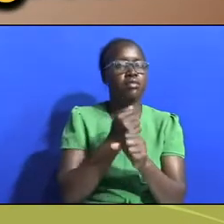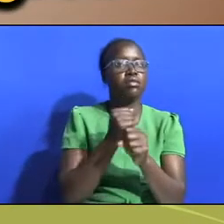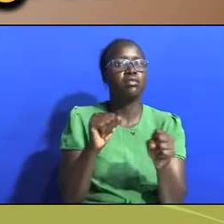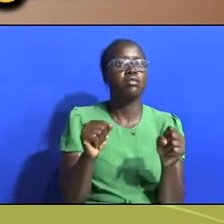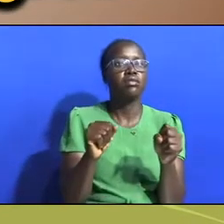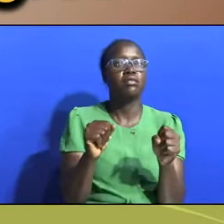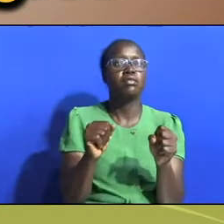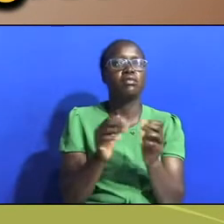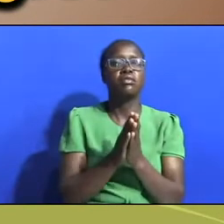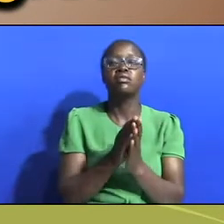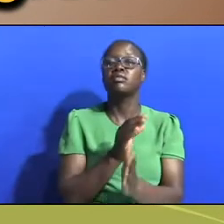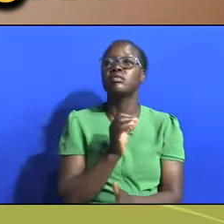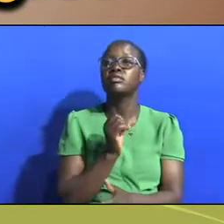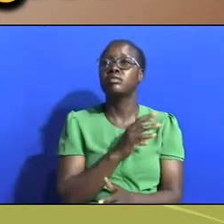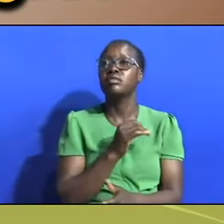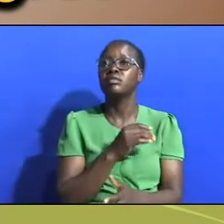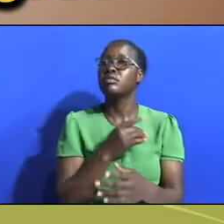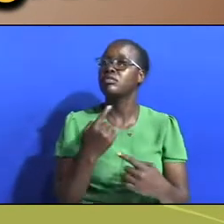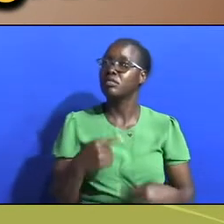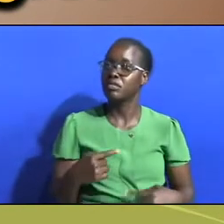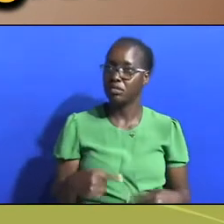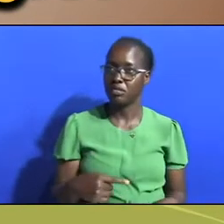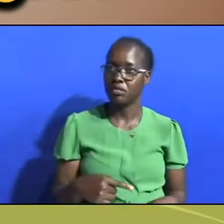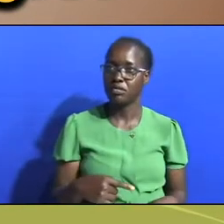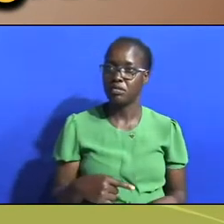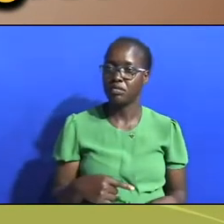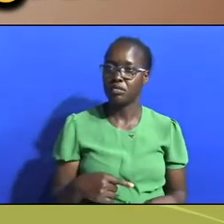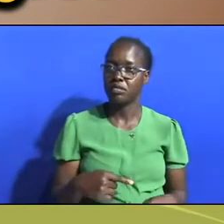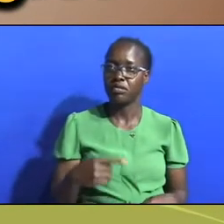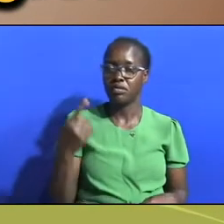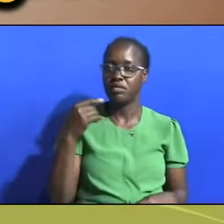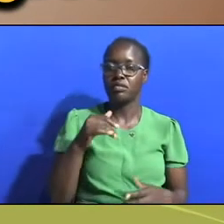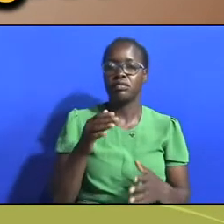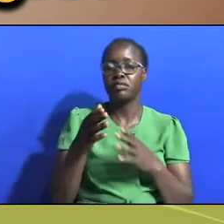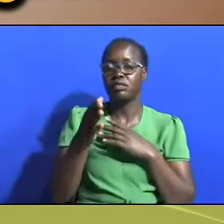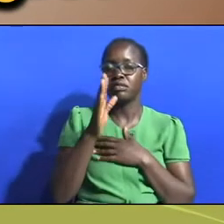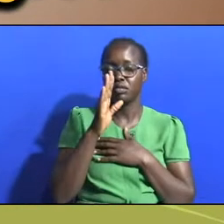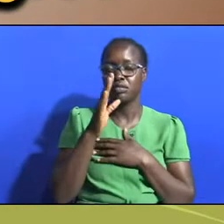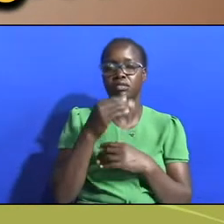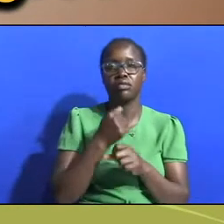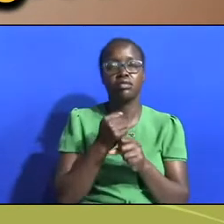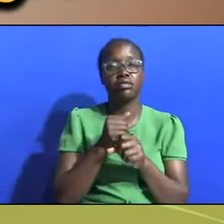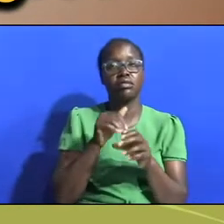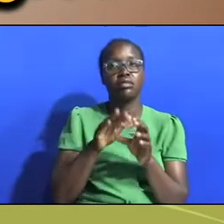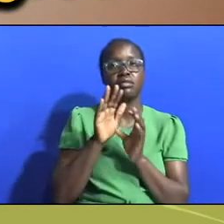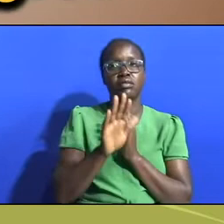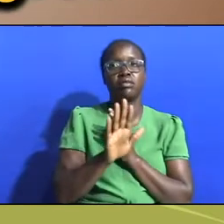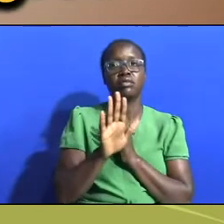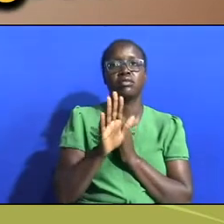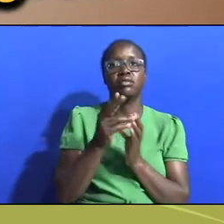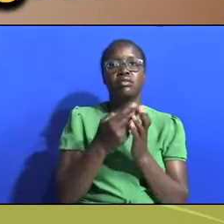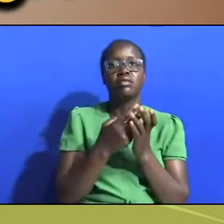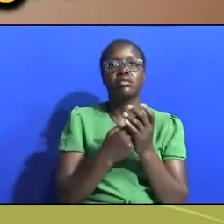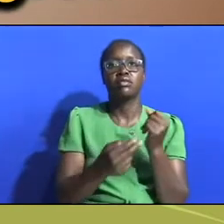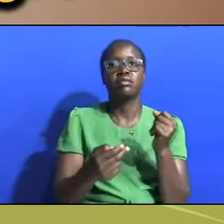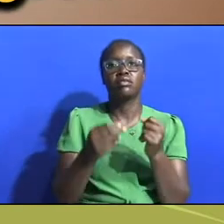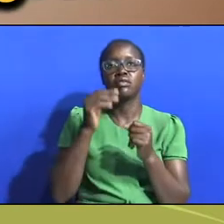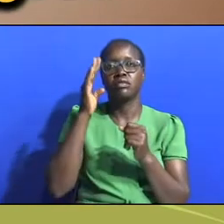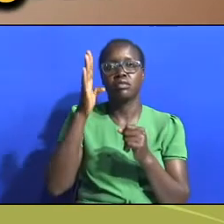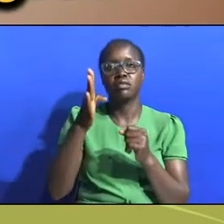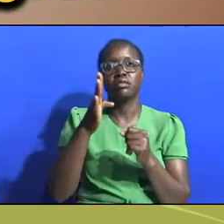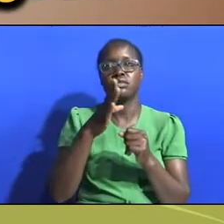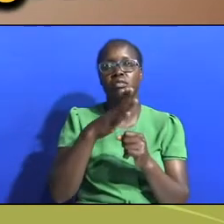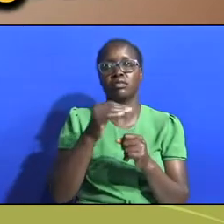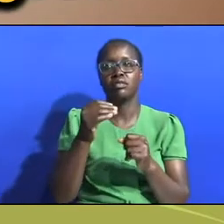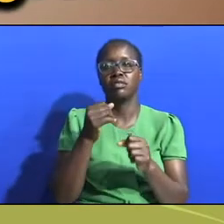salvation with fear and trembling, for it is God who works in you both to will